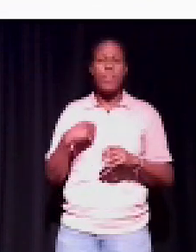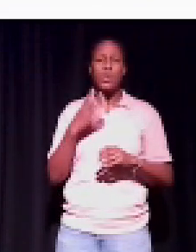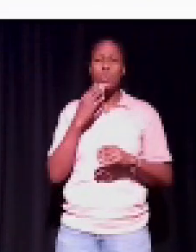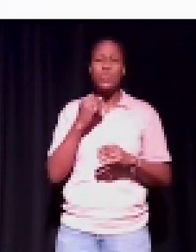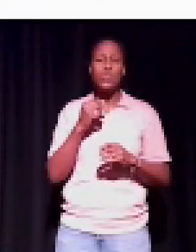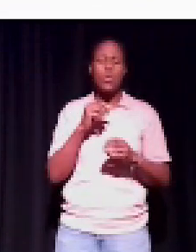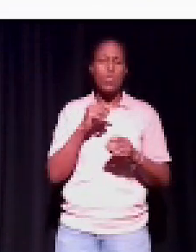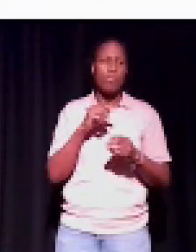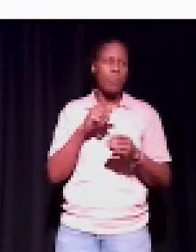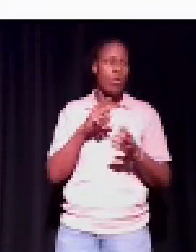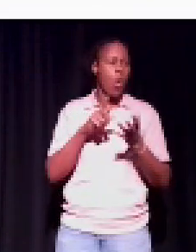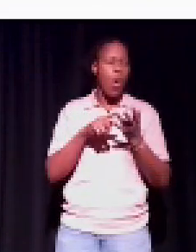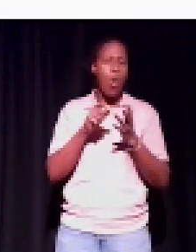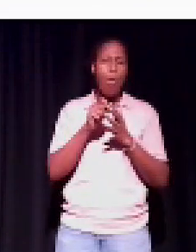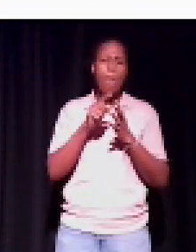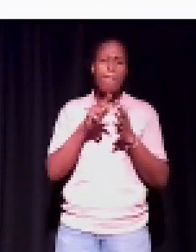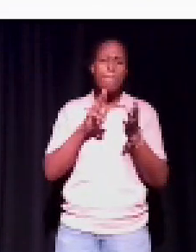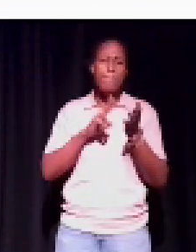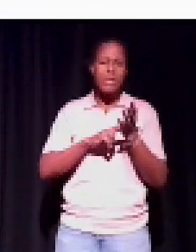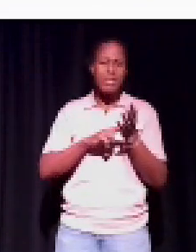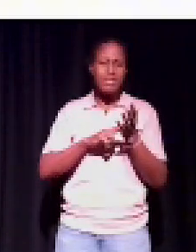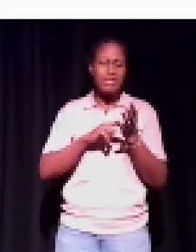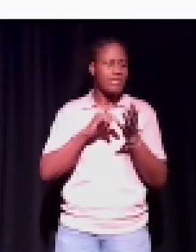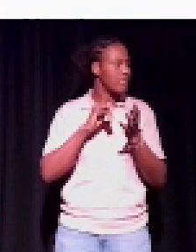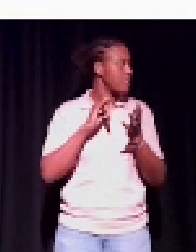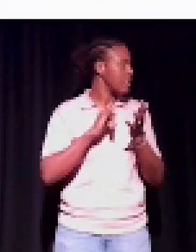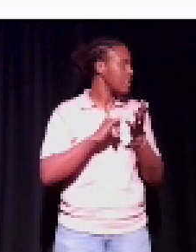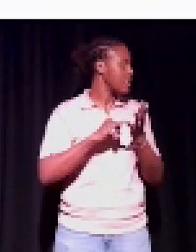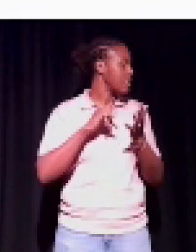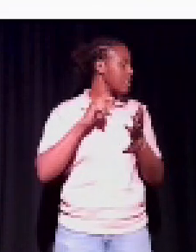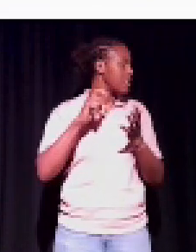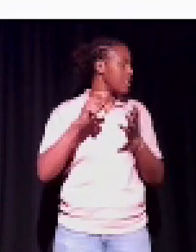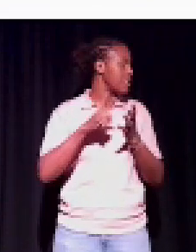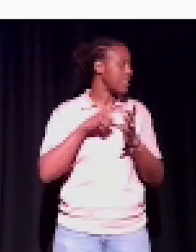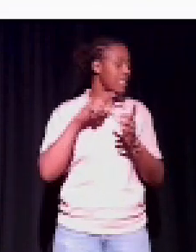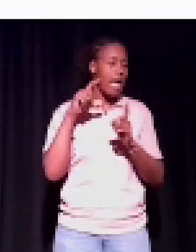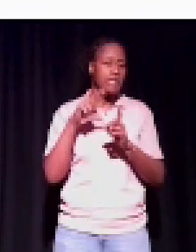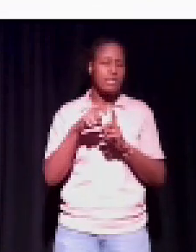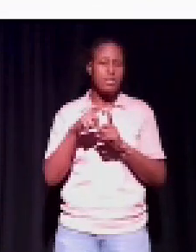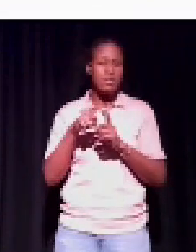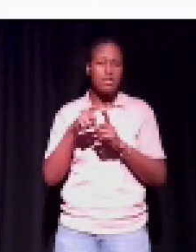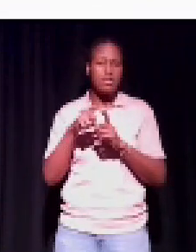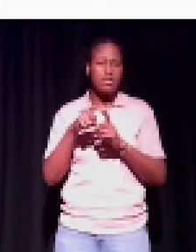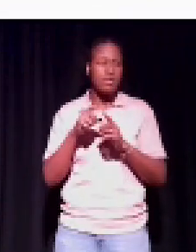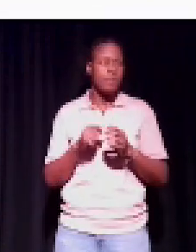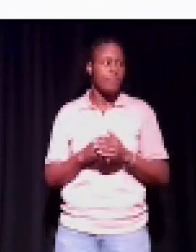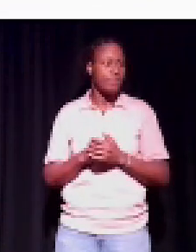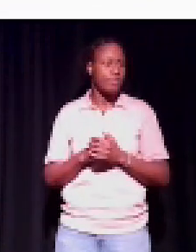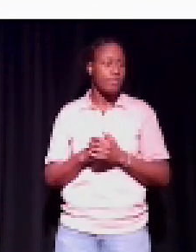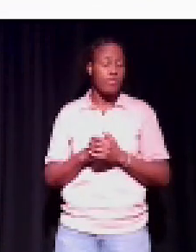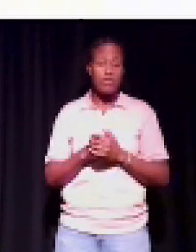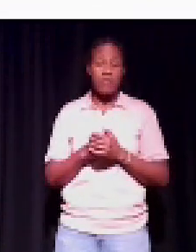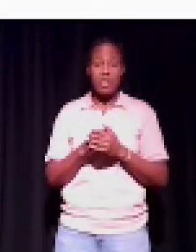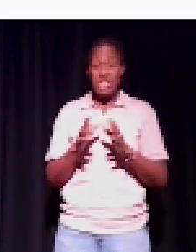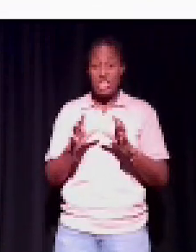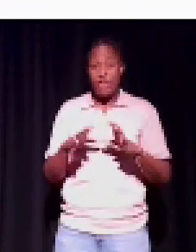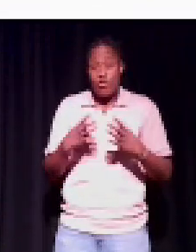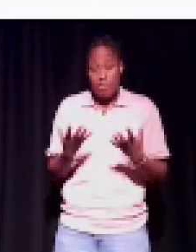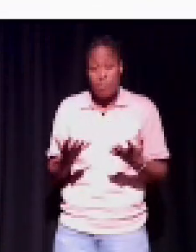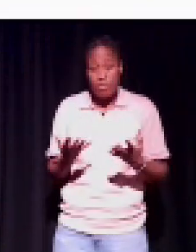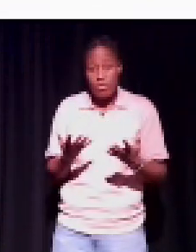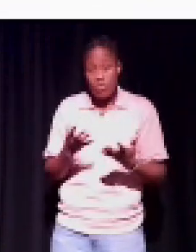What that isn't important, but it is free so that anyone could download it and maybe change parts